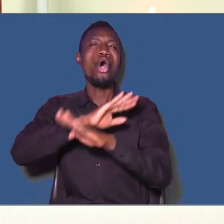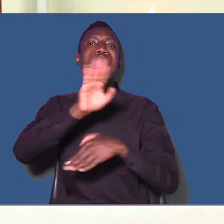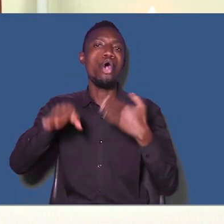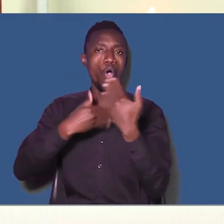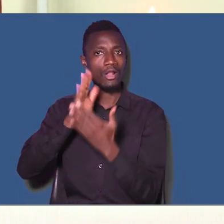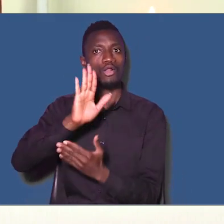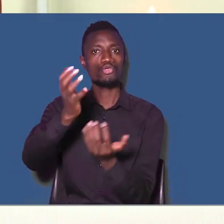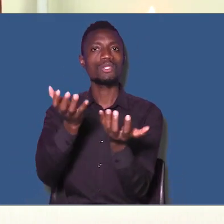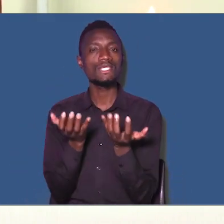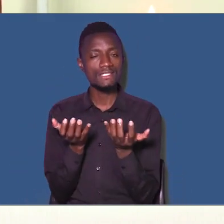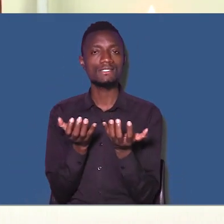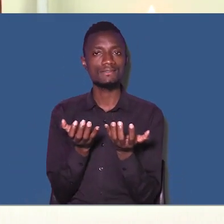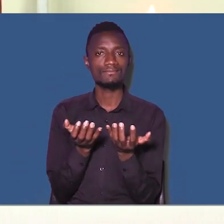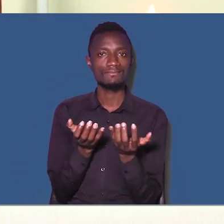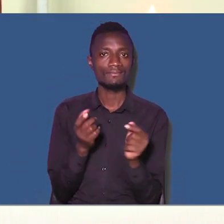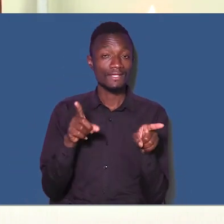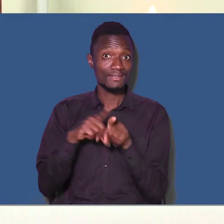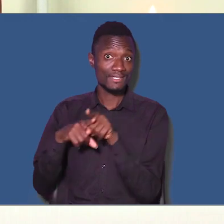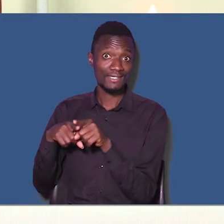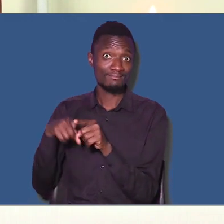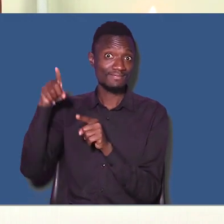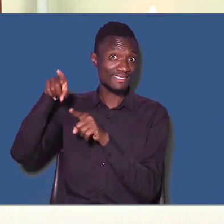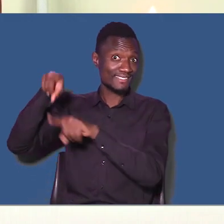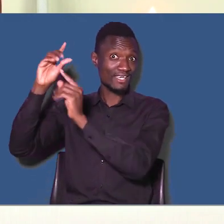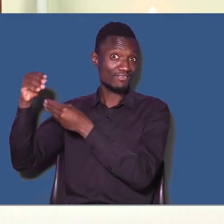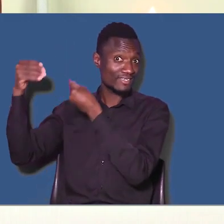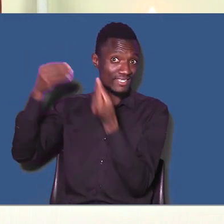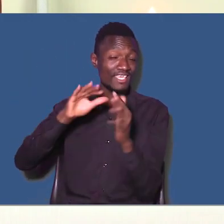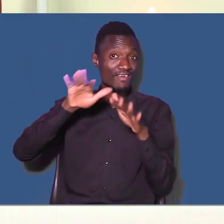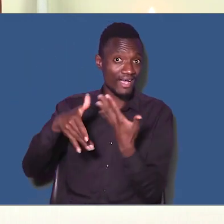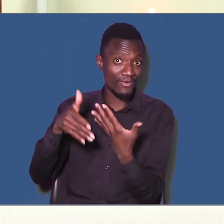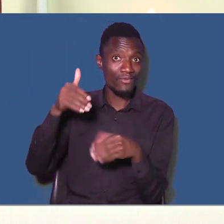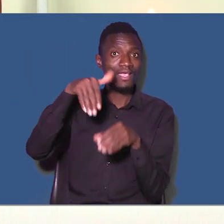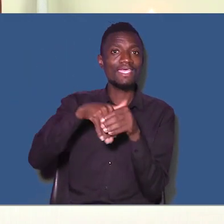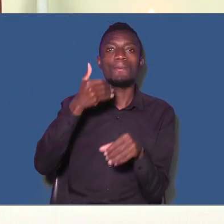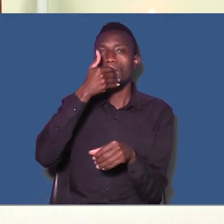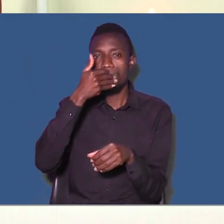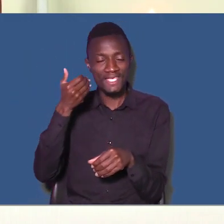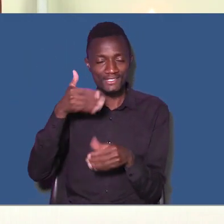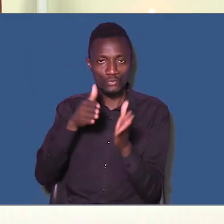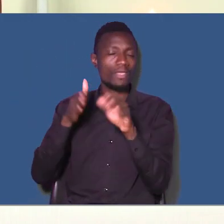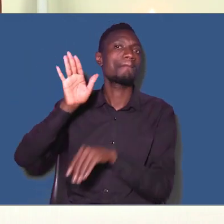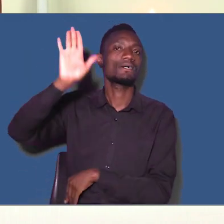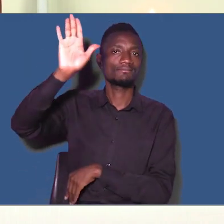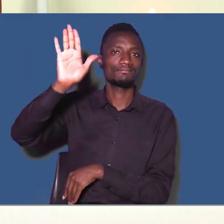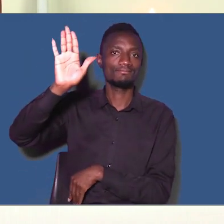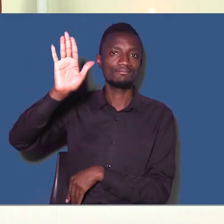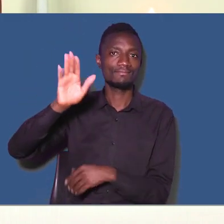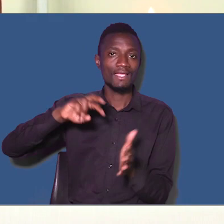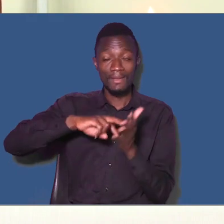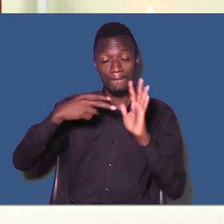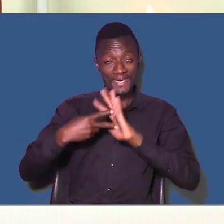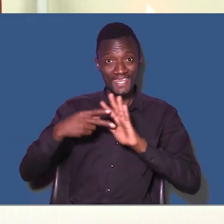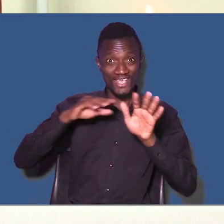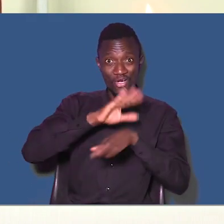But he'll supply them in a way that he himself knows is best for you. So trusting Christ can change